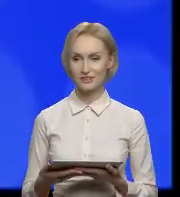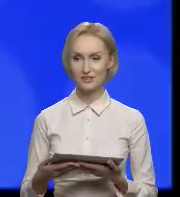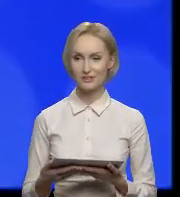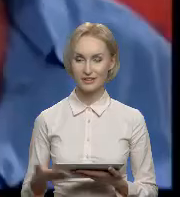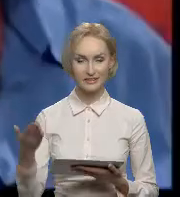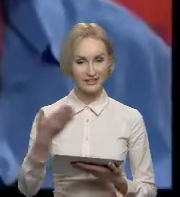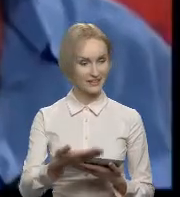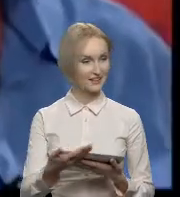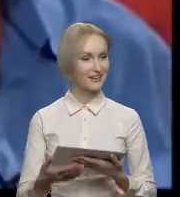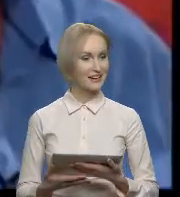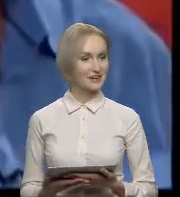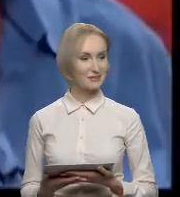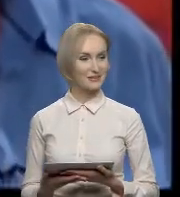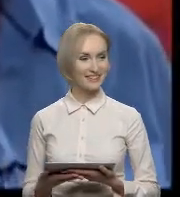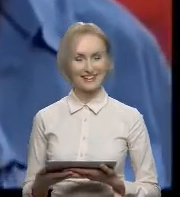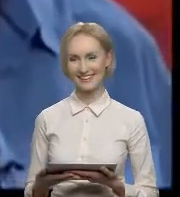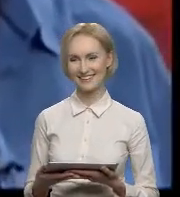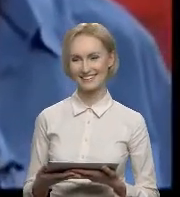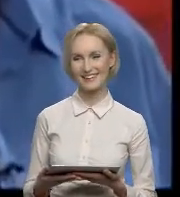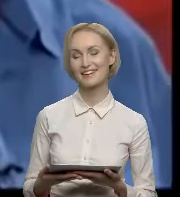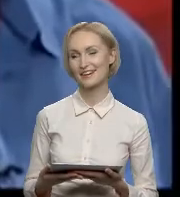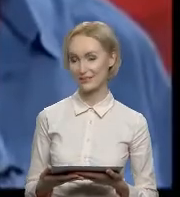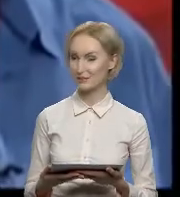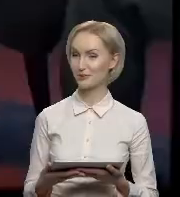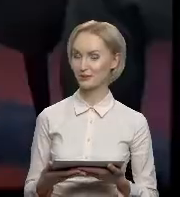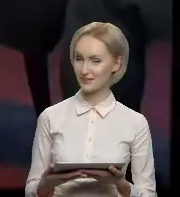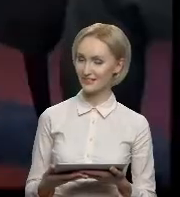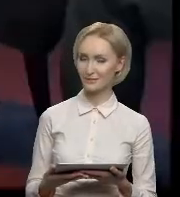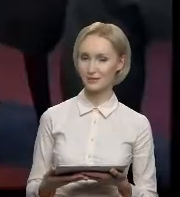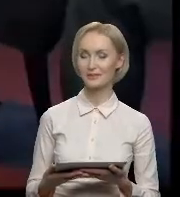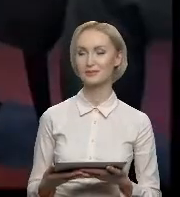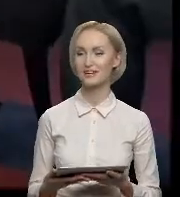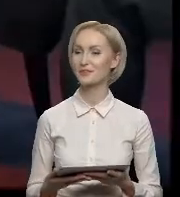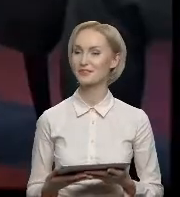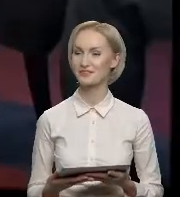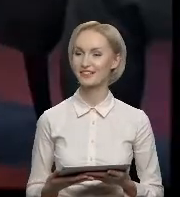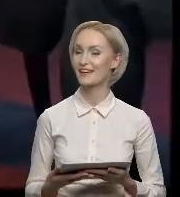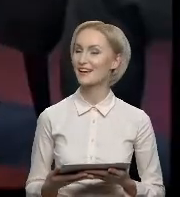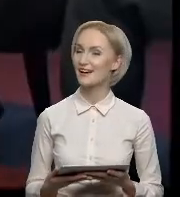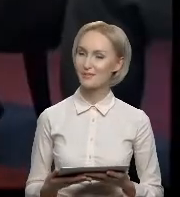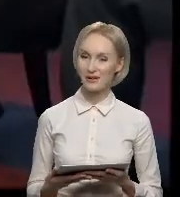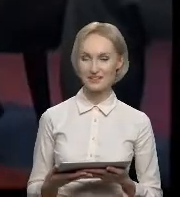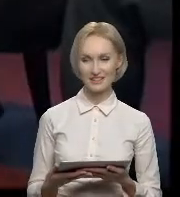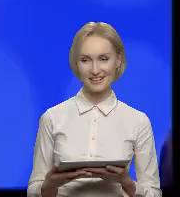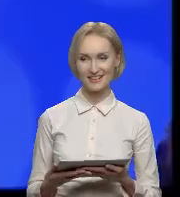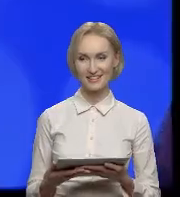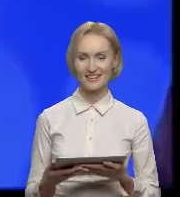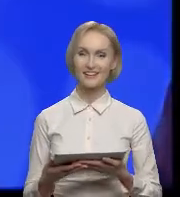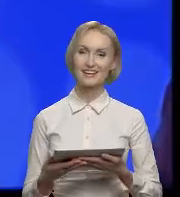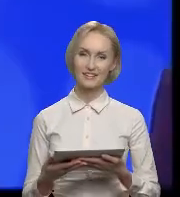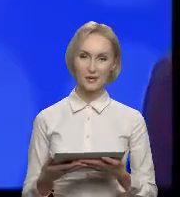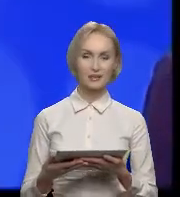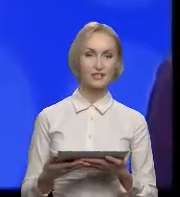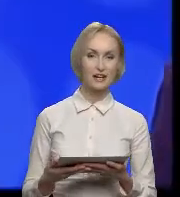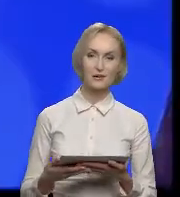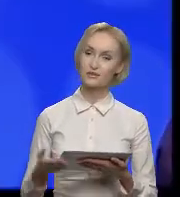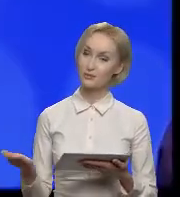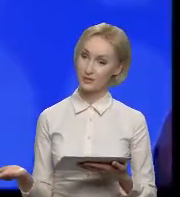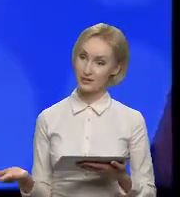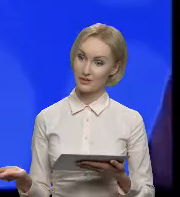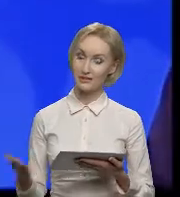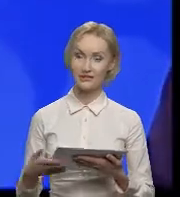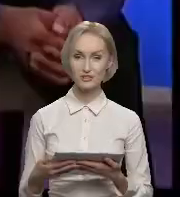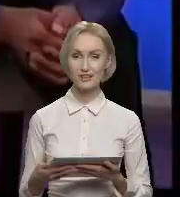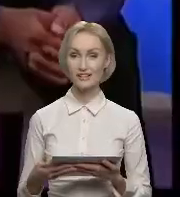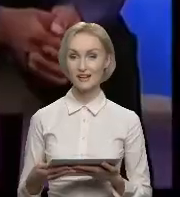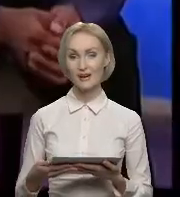Damn. Why'd you bring him on the show? That's a lie. That's a lie. He's blood. It's embarrassing.